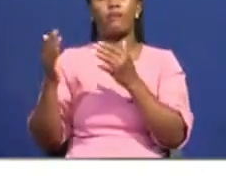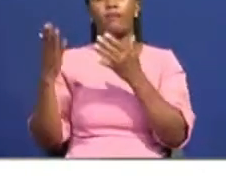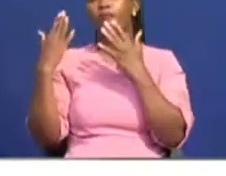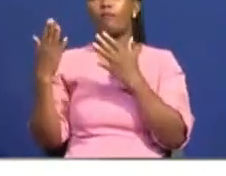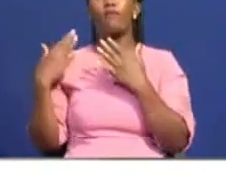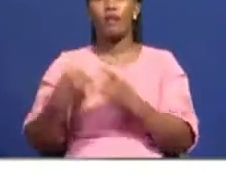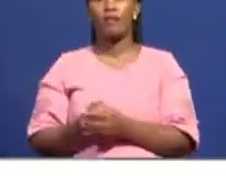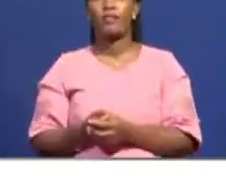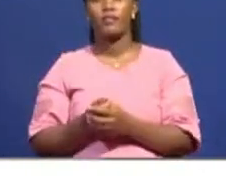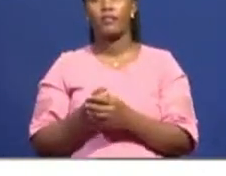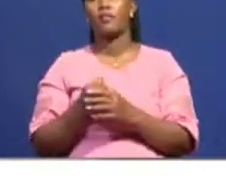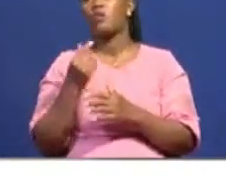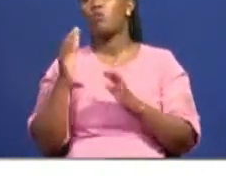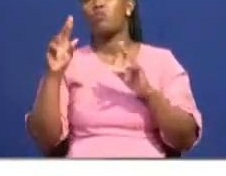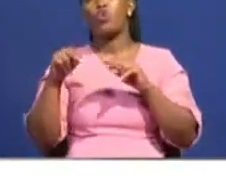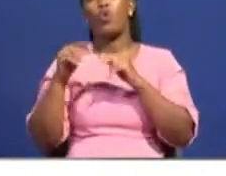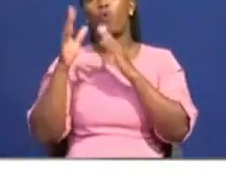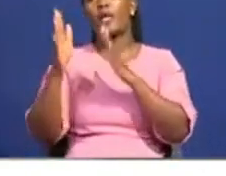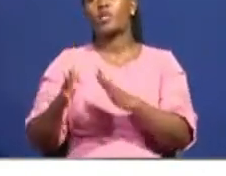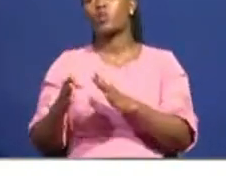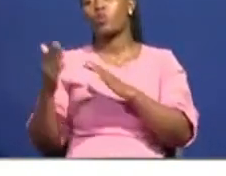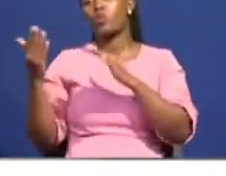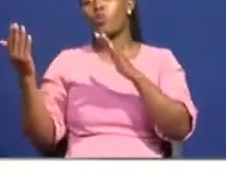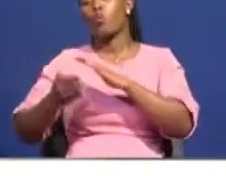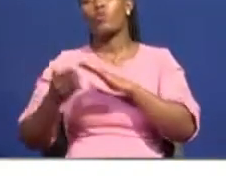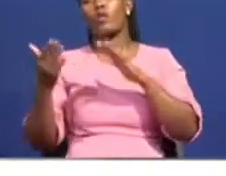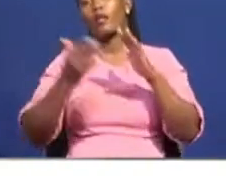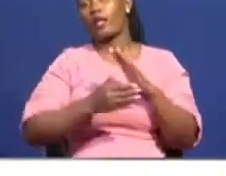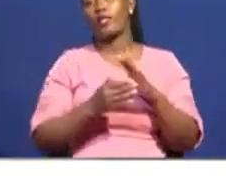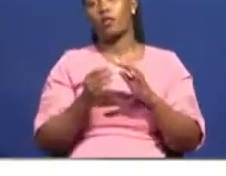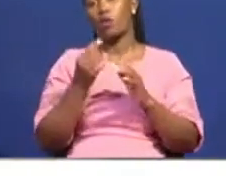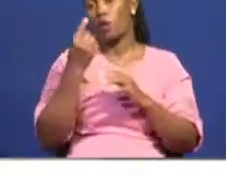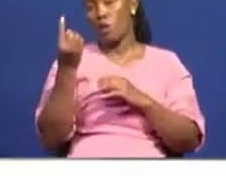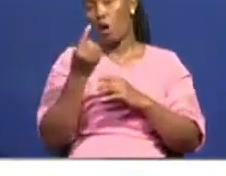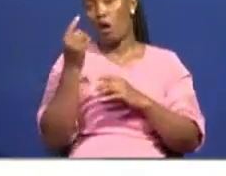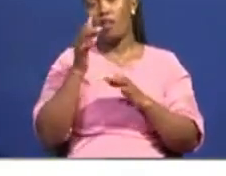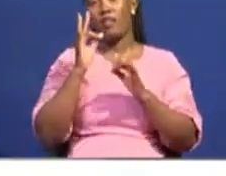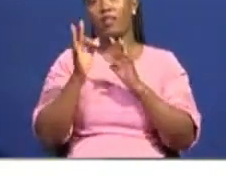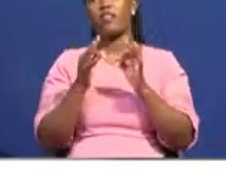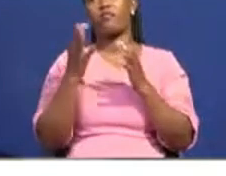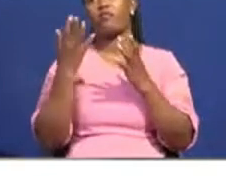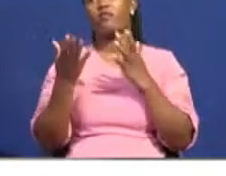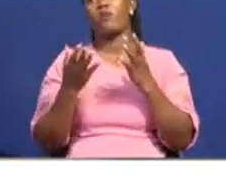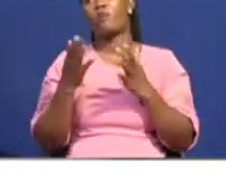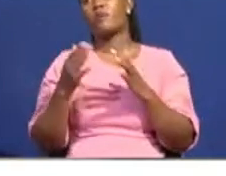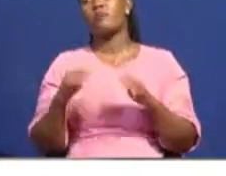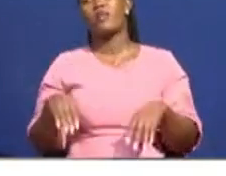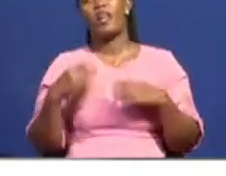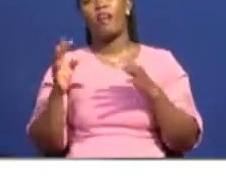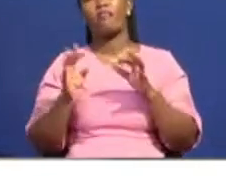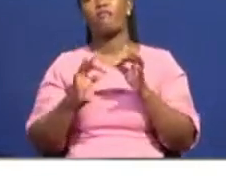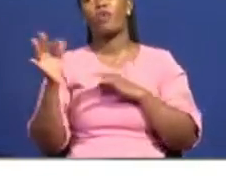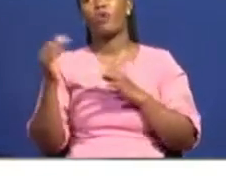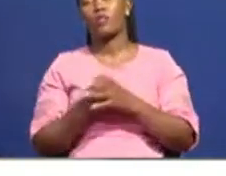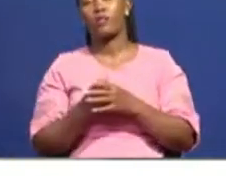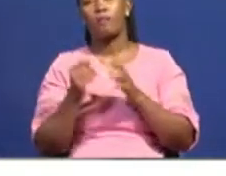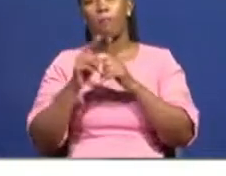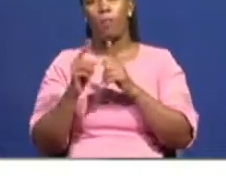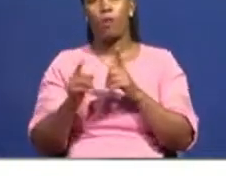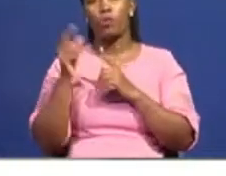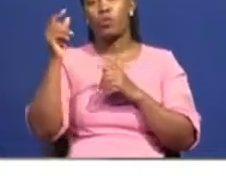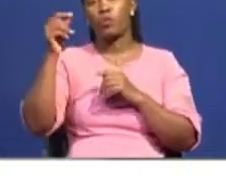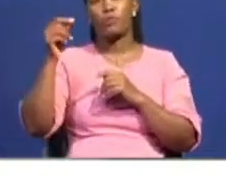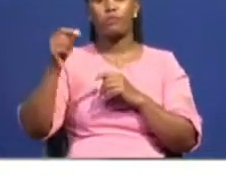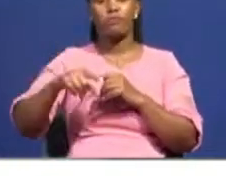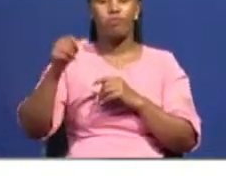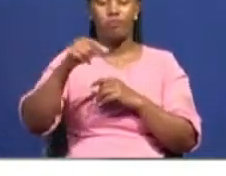tree unless it is got into its head of life. And I know avocados have been planted since 1930